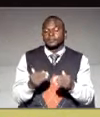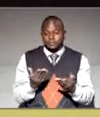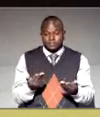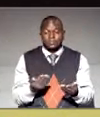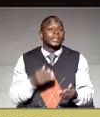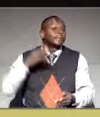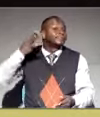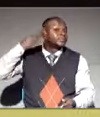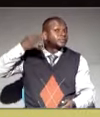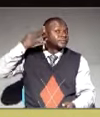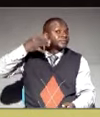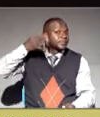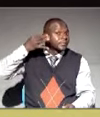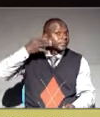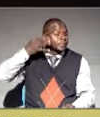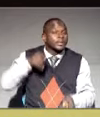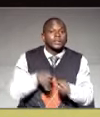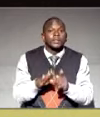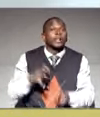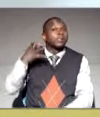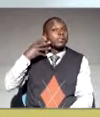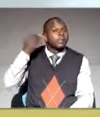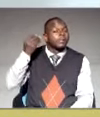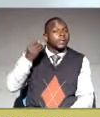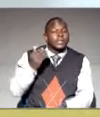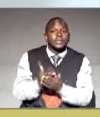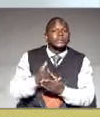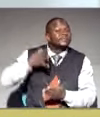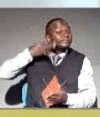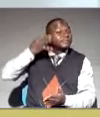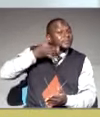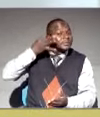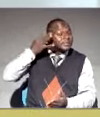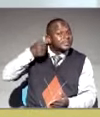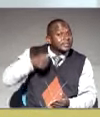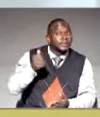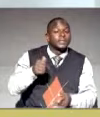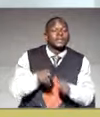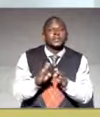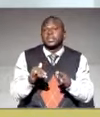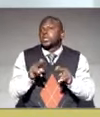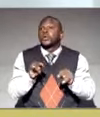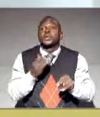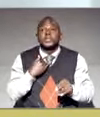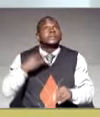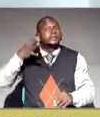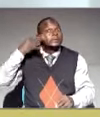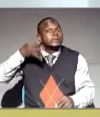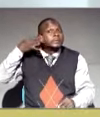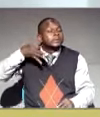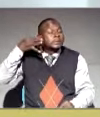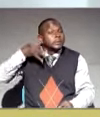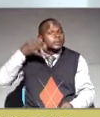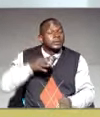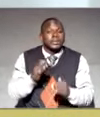inappropriate cleaning of the ears can lead to hearing loss. The ears clean themselves. There is no need of cleaning the ears.